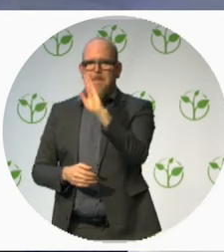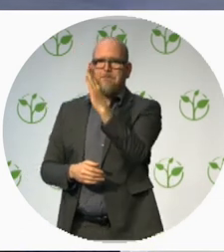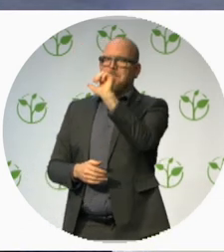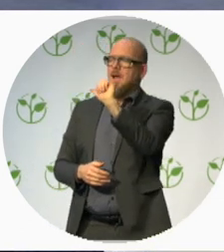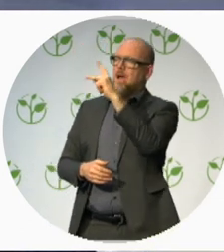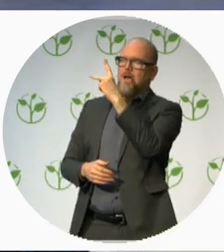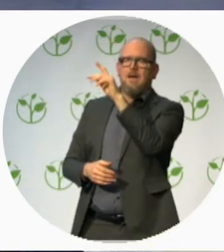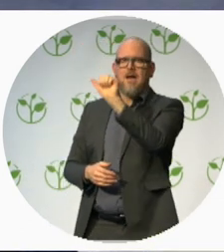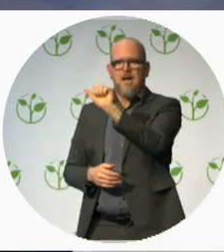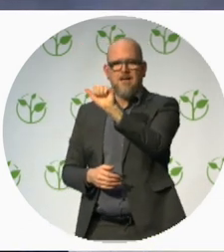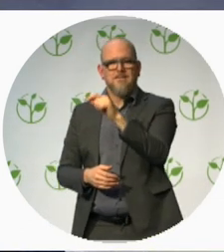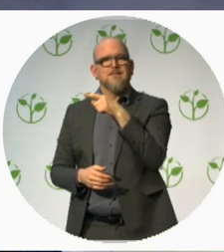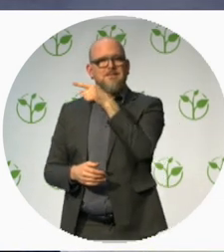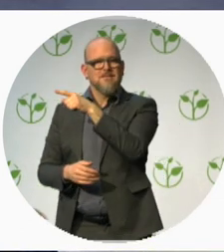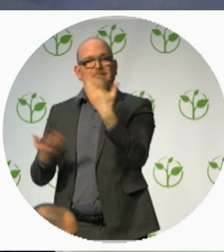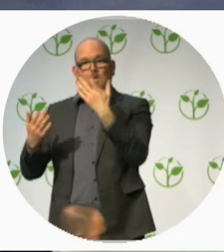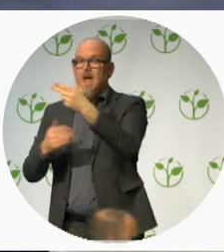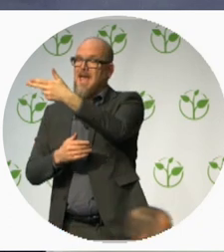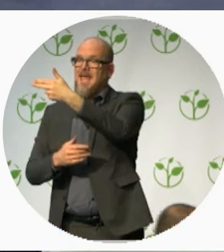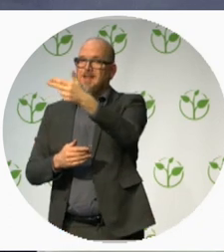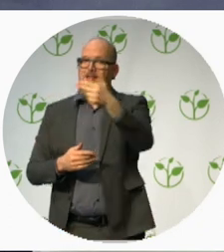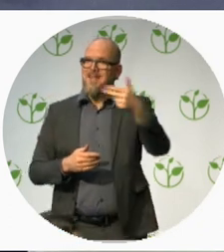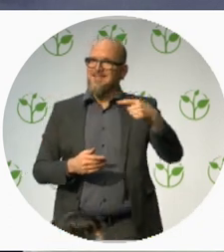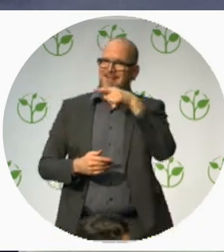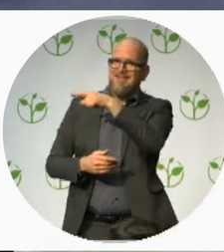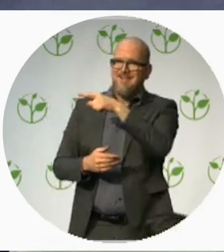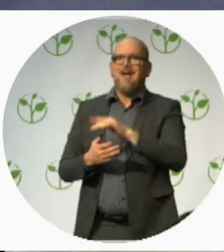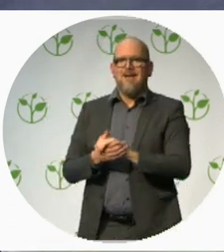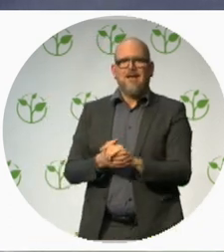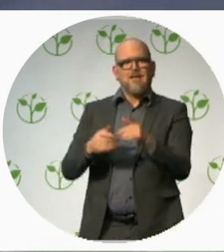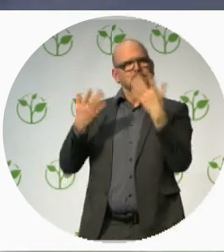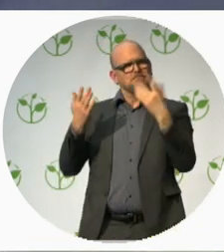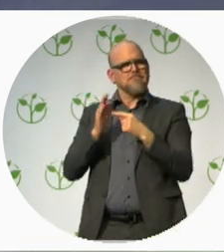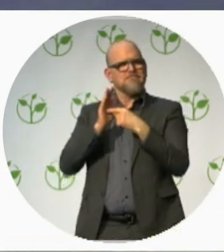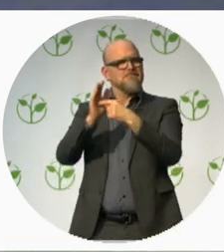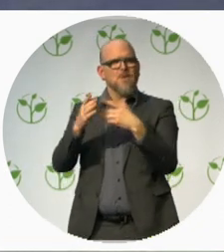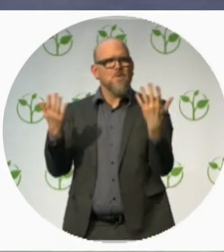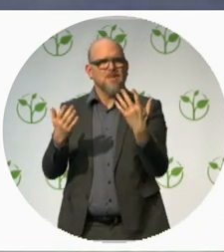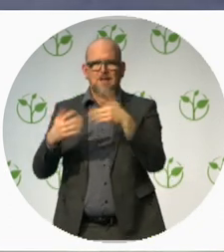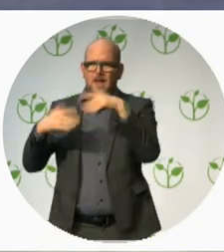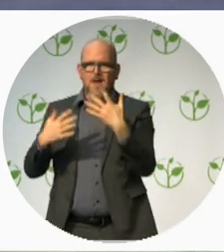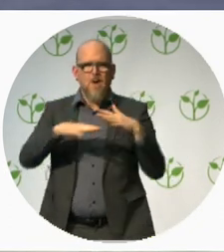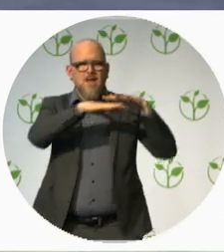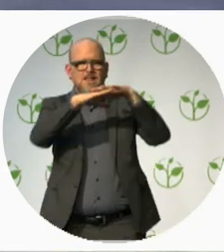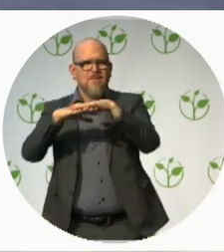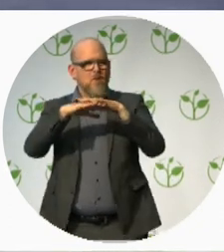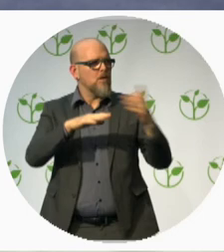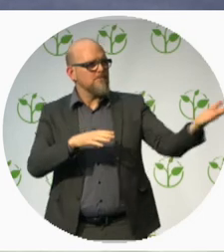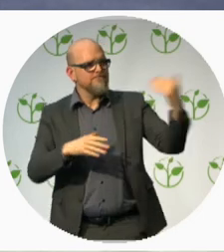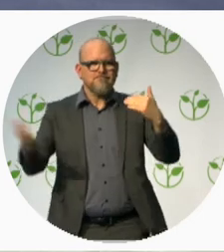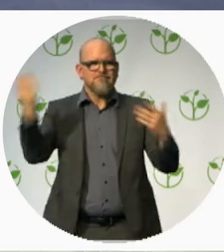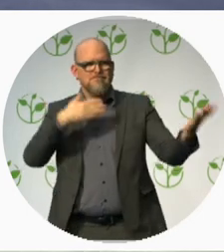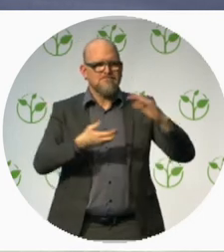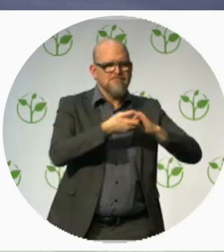FKM BKA is a cross-organizational forum of various disabled people's organizations located